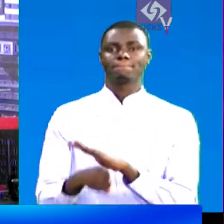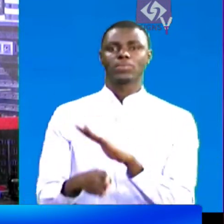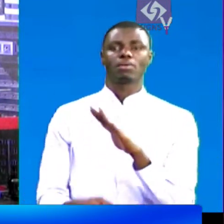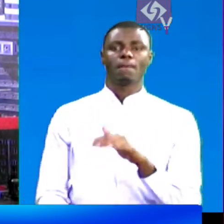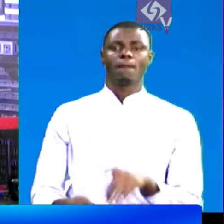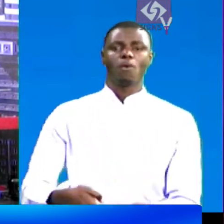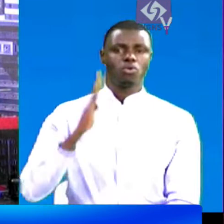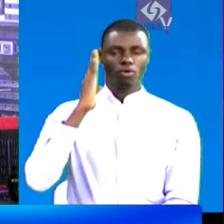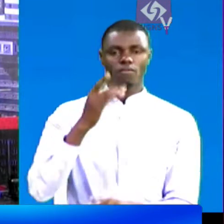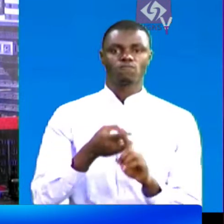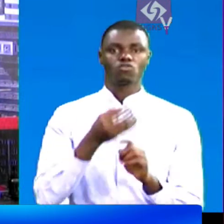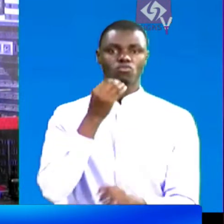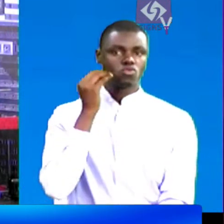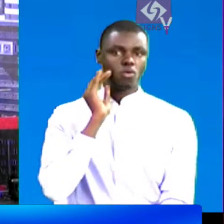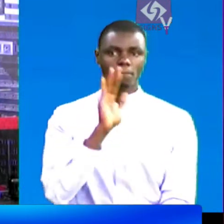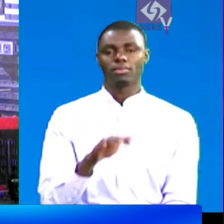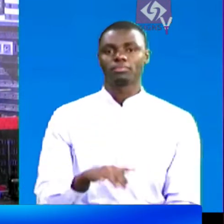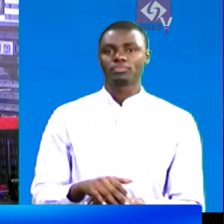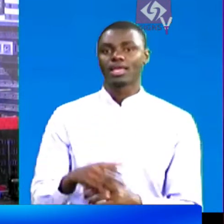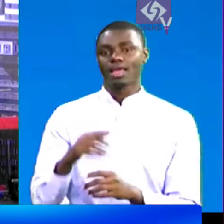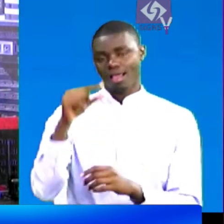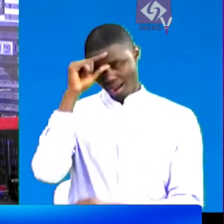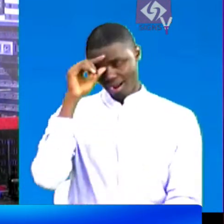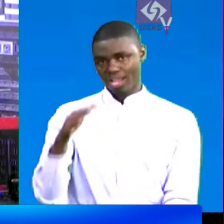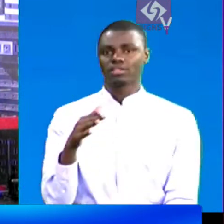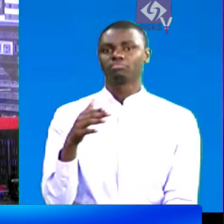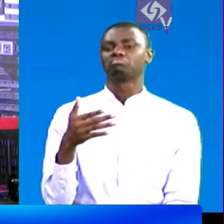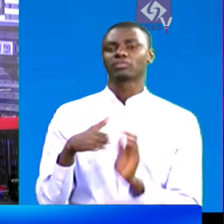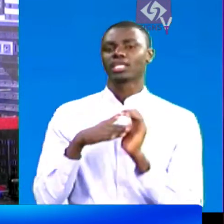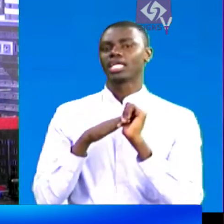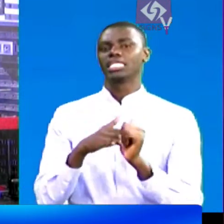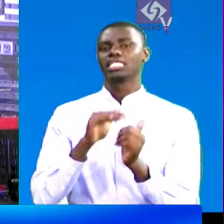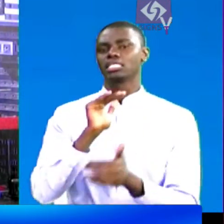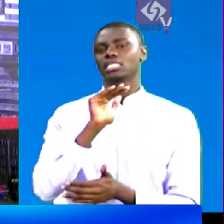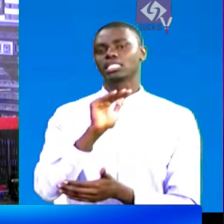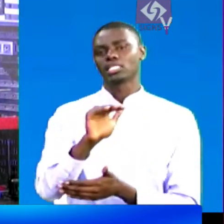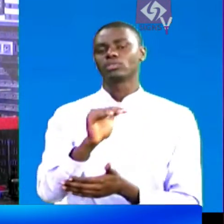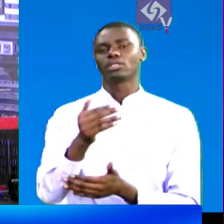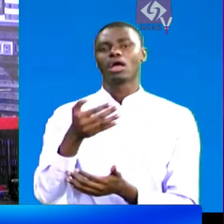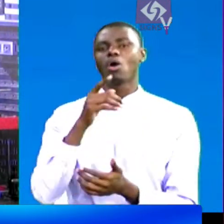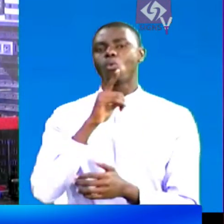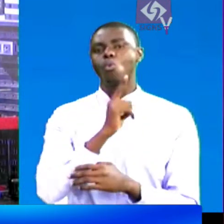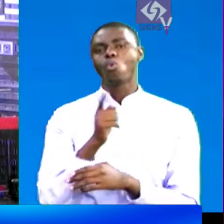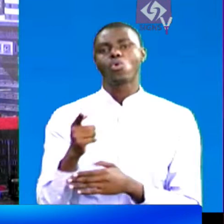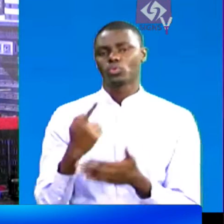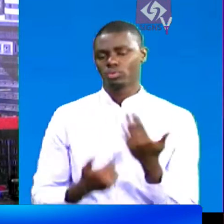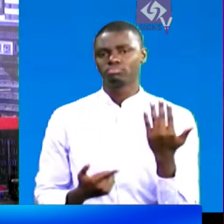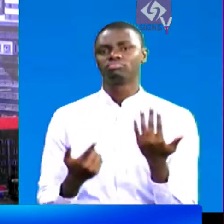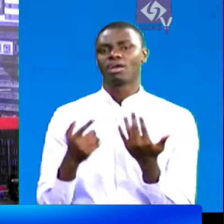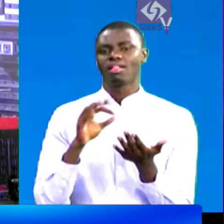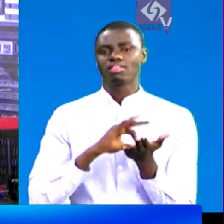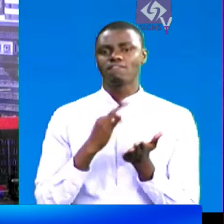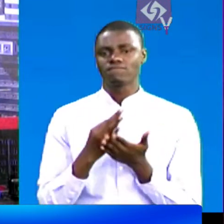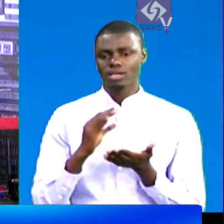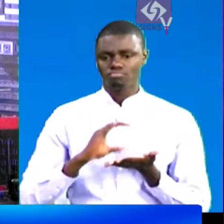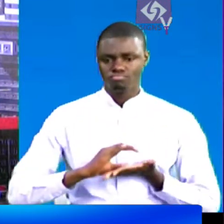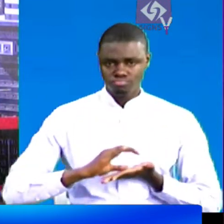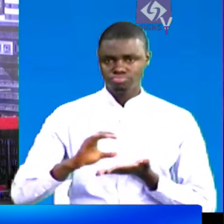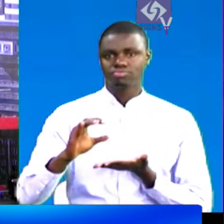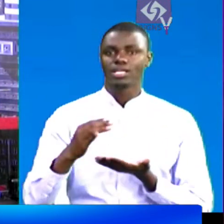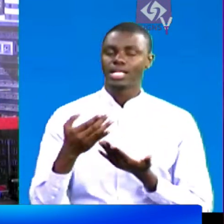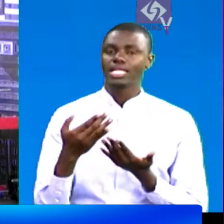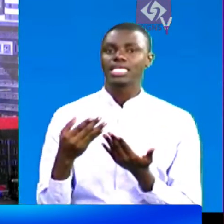their homes. Governor Ahmed Abdullahi, leading the appeal, cautioned that unless the funds allocated